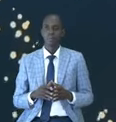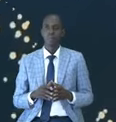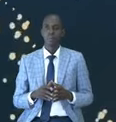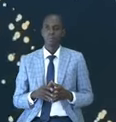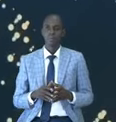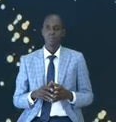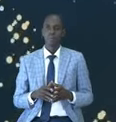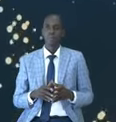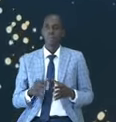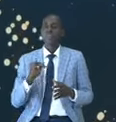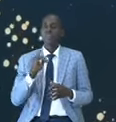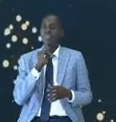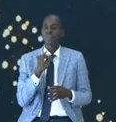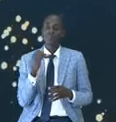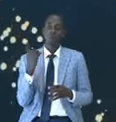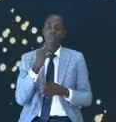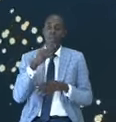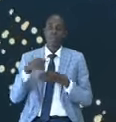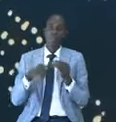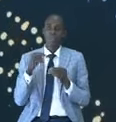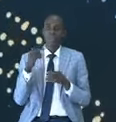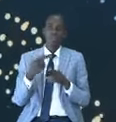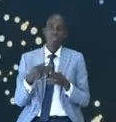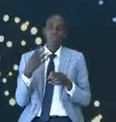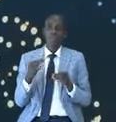It's about the name of Jesus